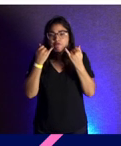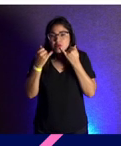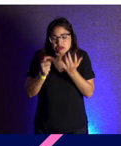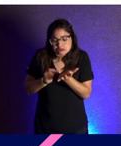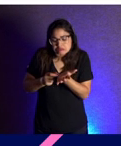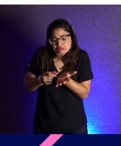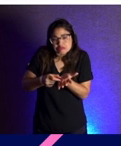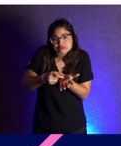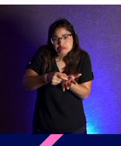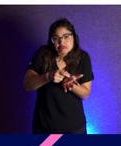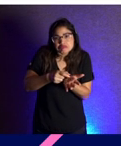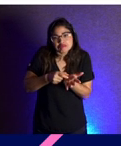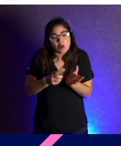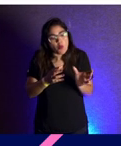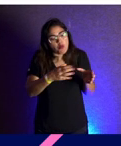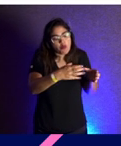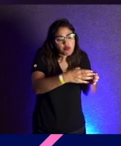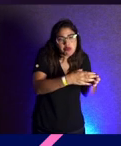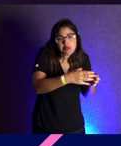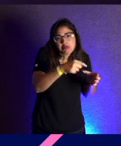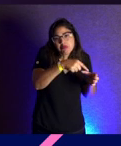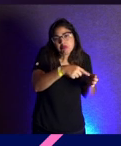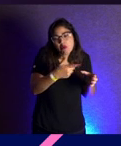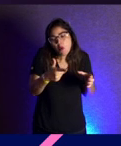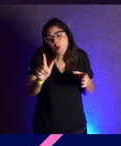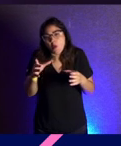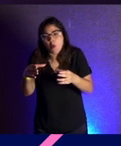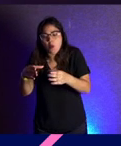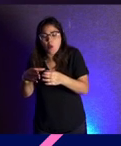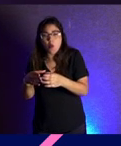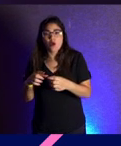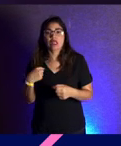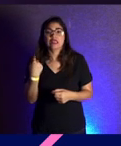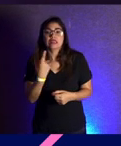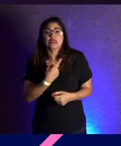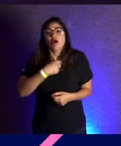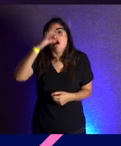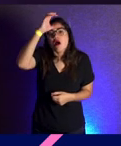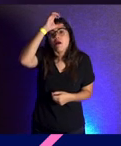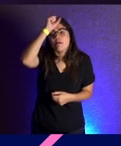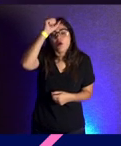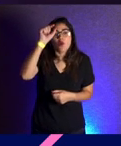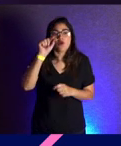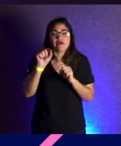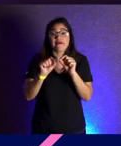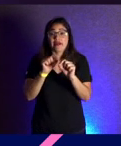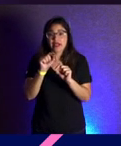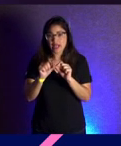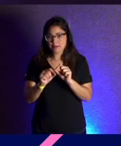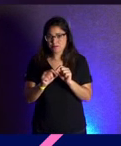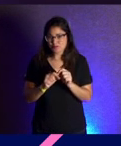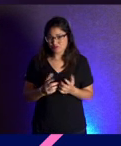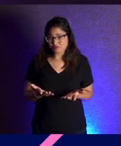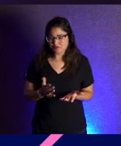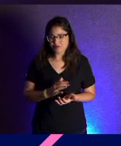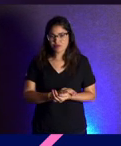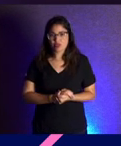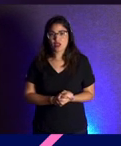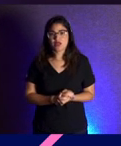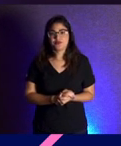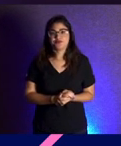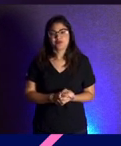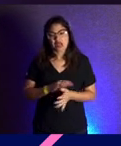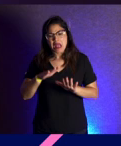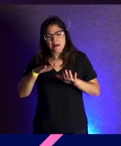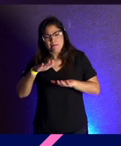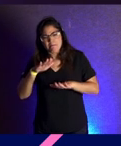So we have to ask, what do we learn? Now, one of the things that we learn is we can estimate the score. Now,